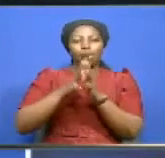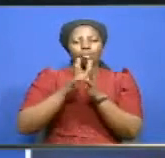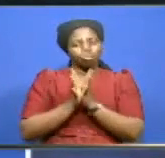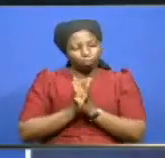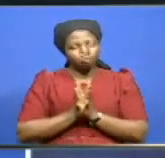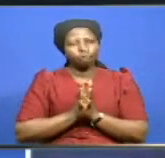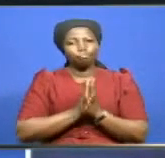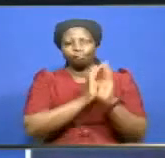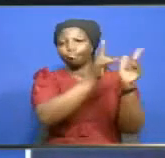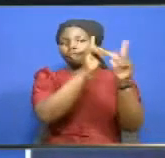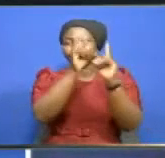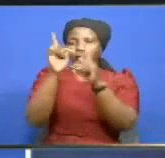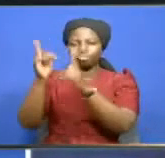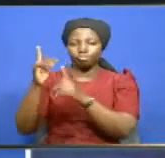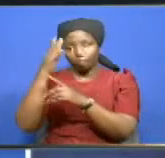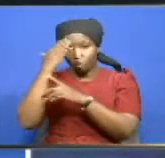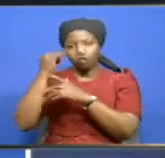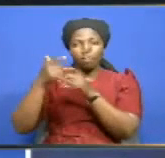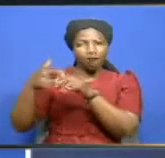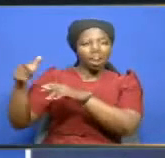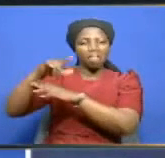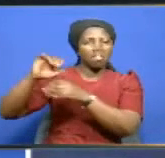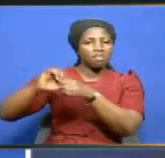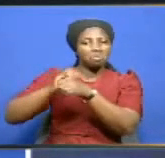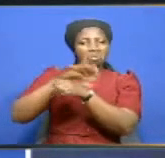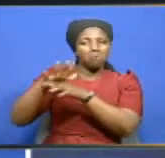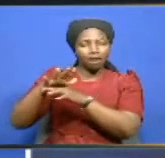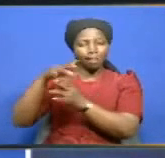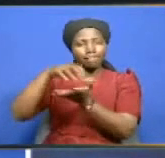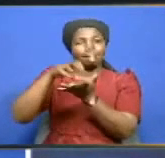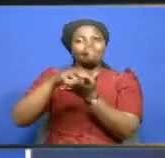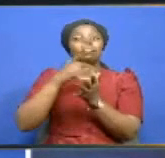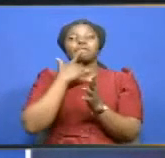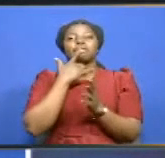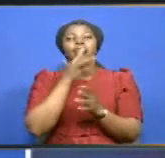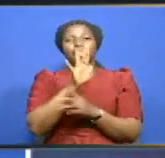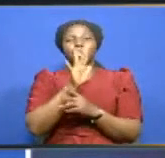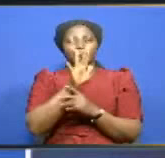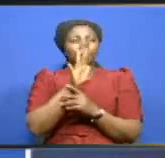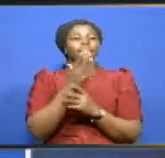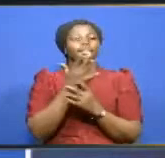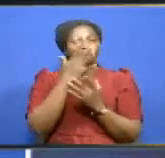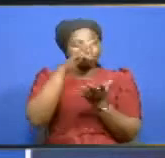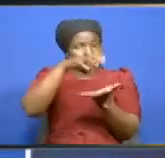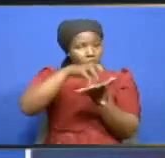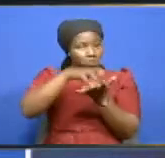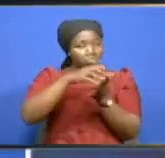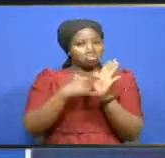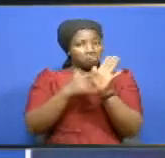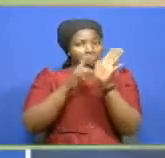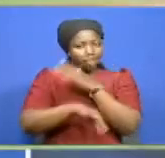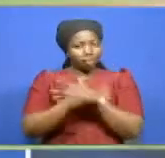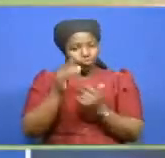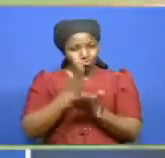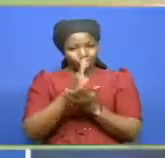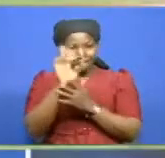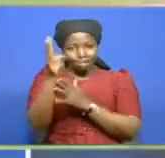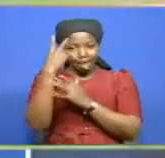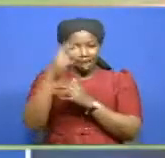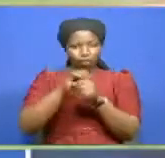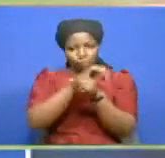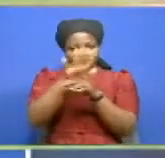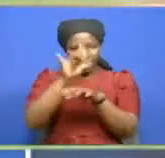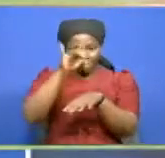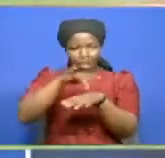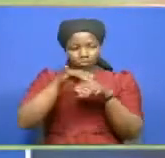in COVID-19 cases. Ruto said the upsurge strongly indicates that a second wave may be in the offing. The DP had